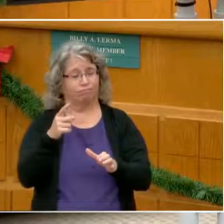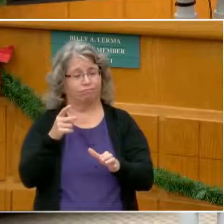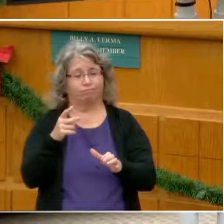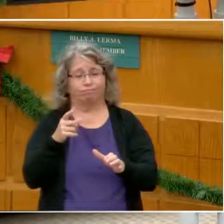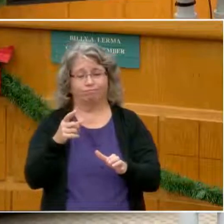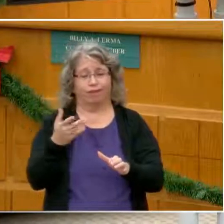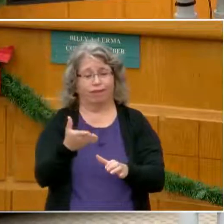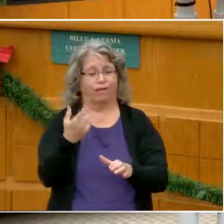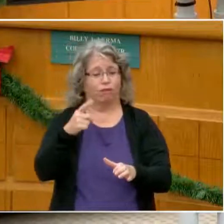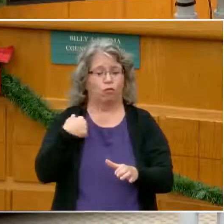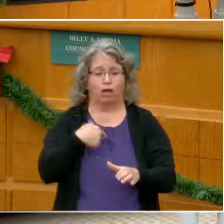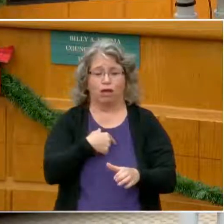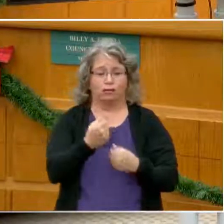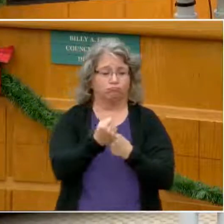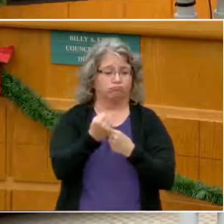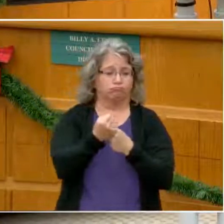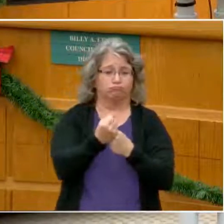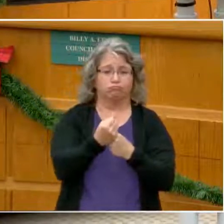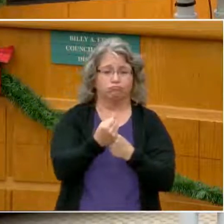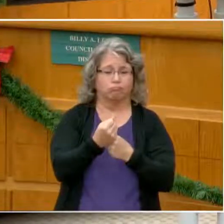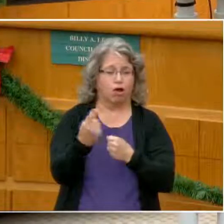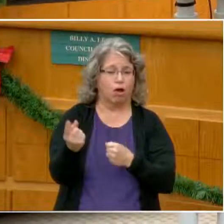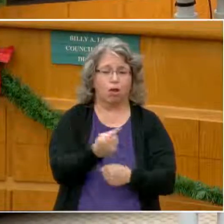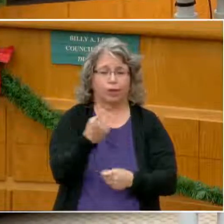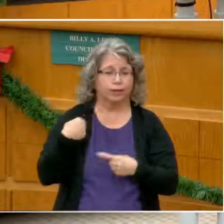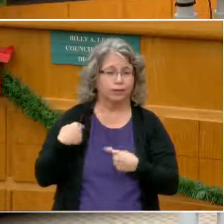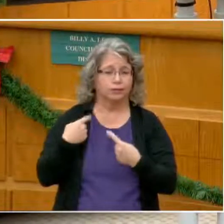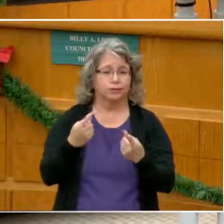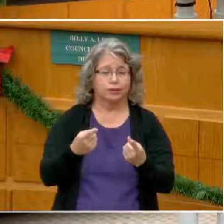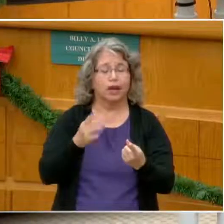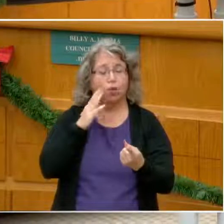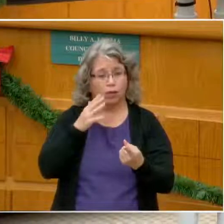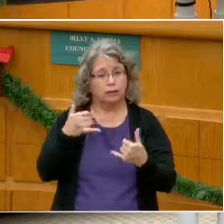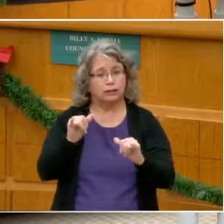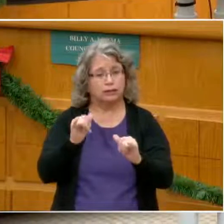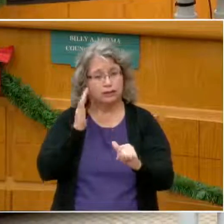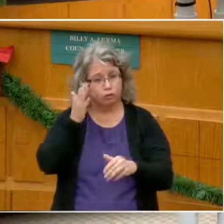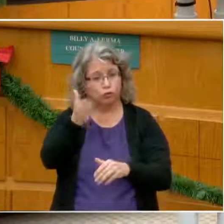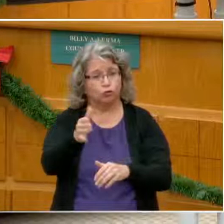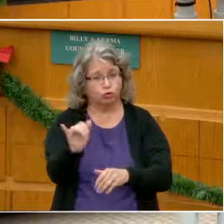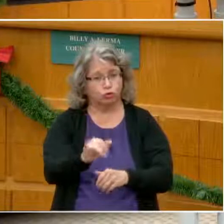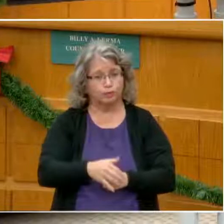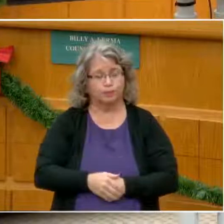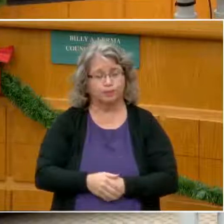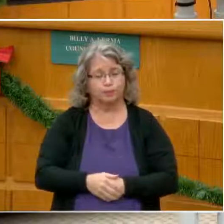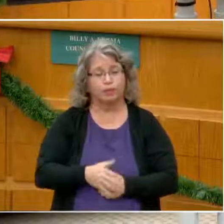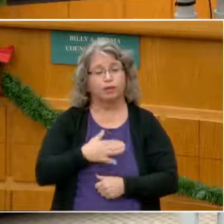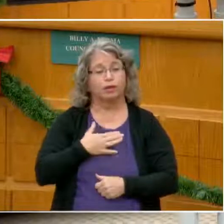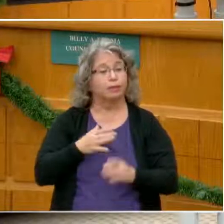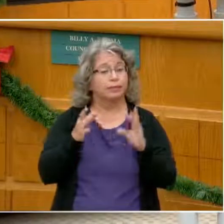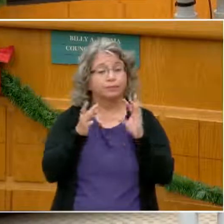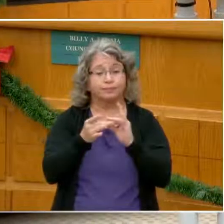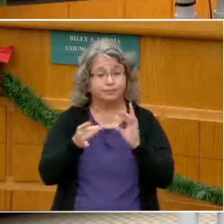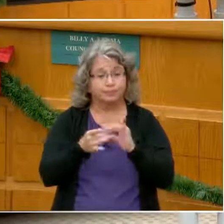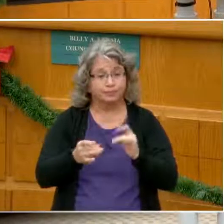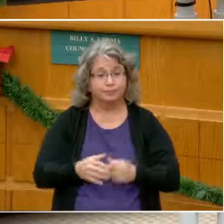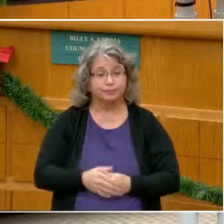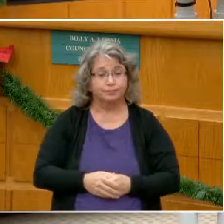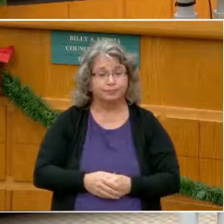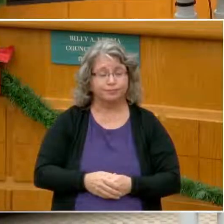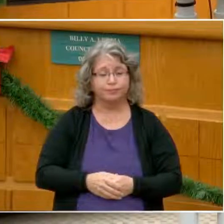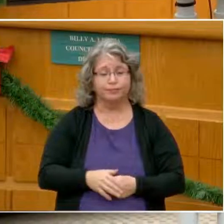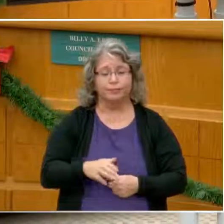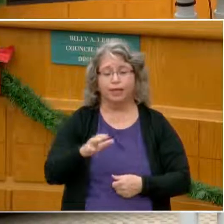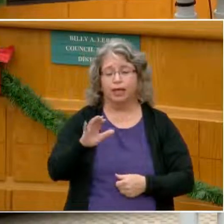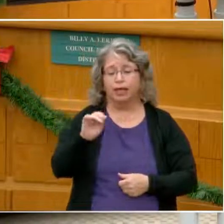they're always going to be there tomorrow as well. So here are my words. The county continues